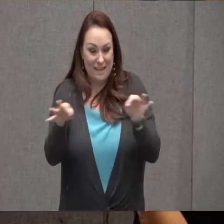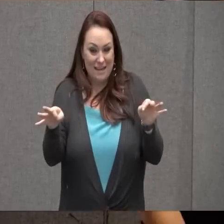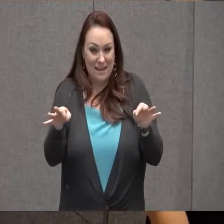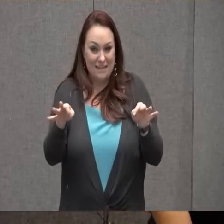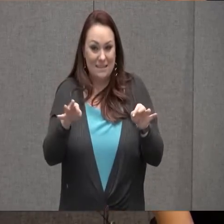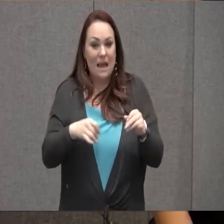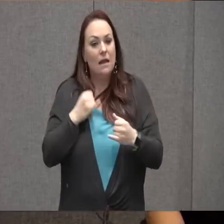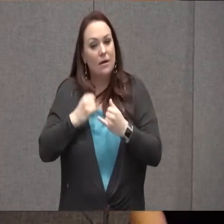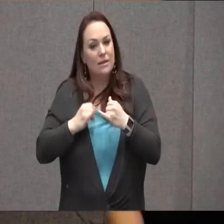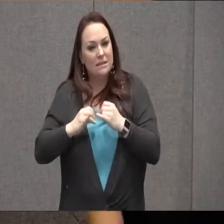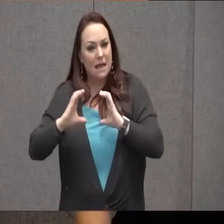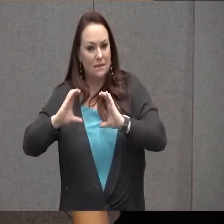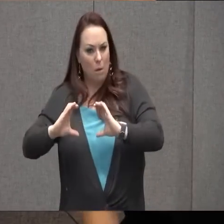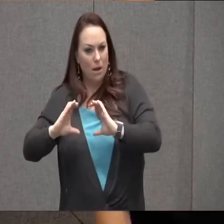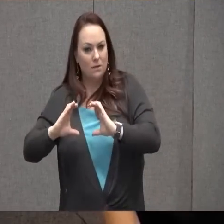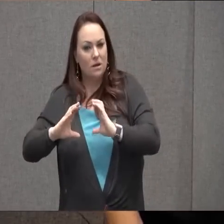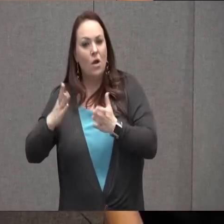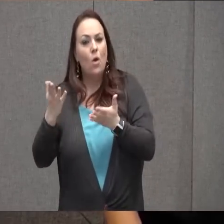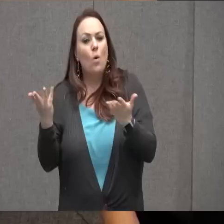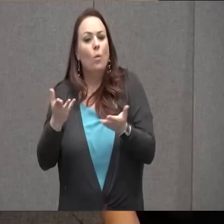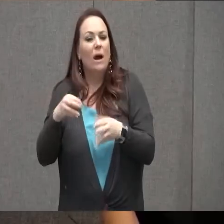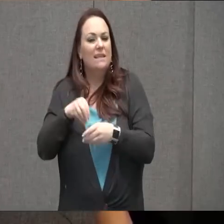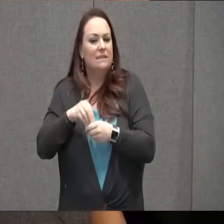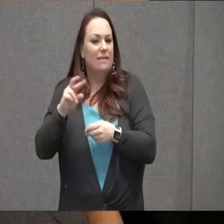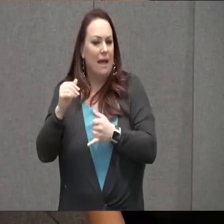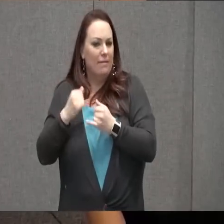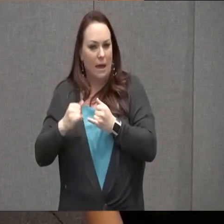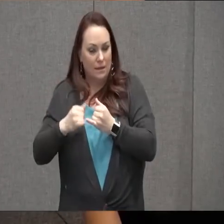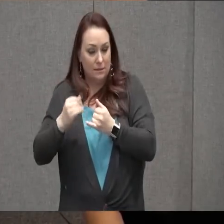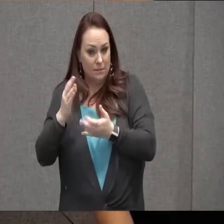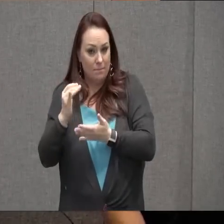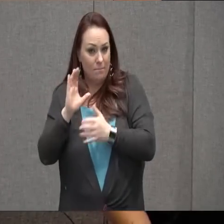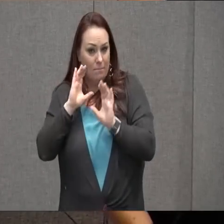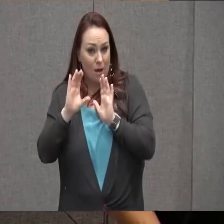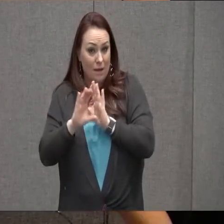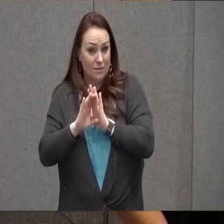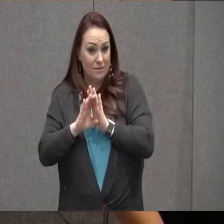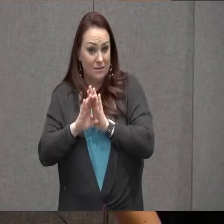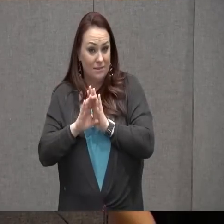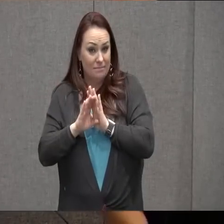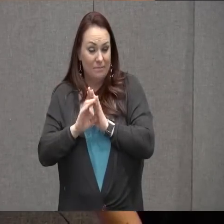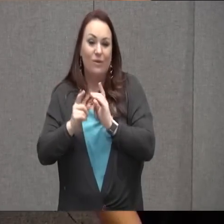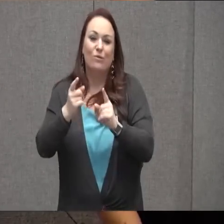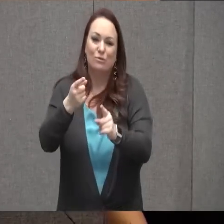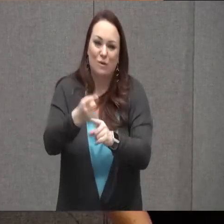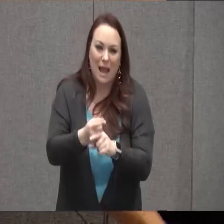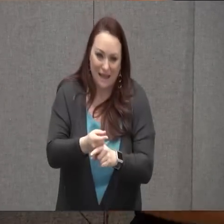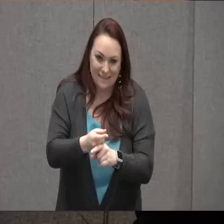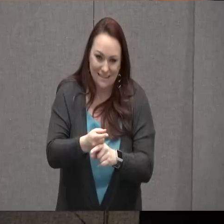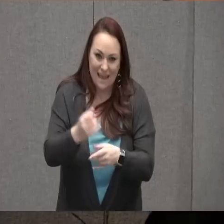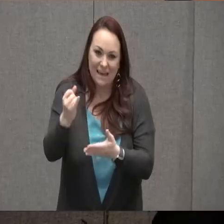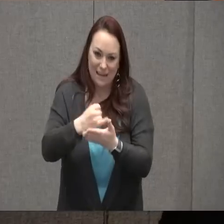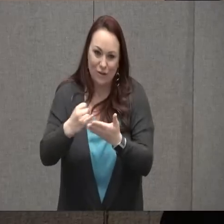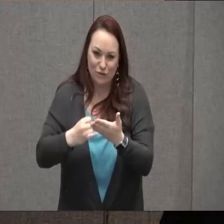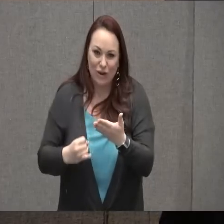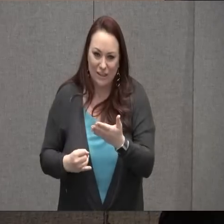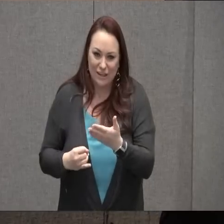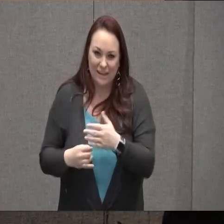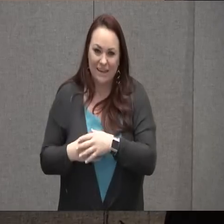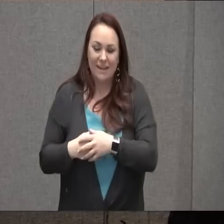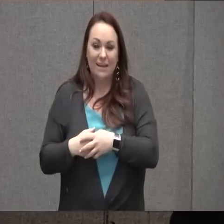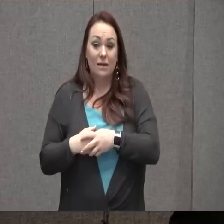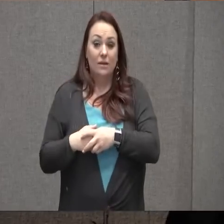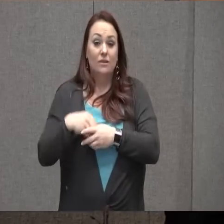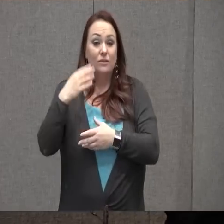Exactly, you're gonna draw an illustration of your creative sentence. So maybe in mine, I might draw a picture of the baseball card